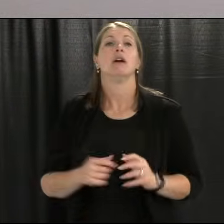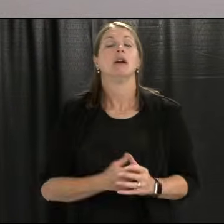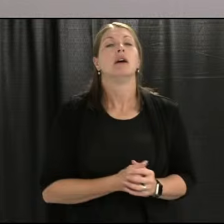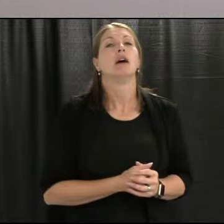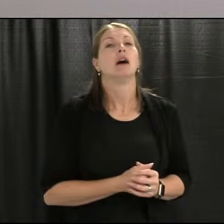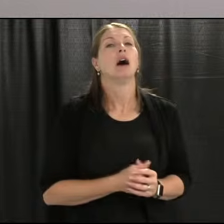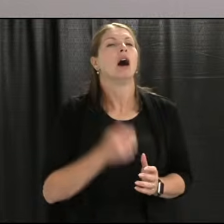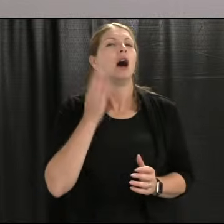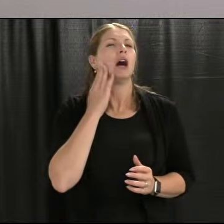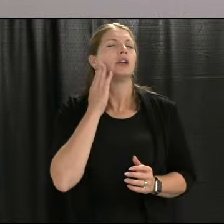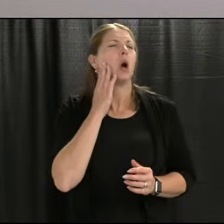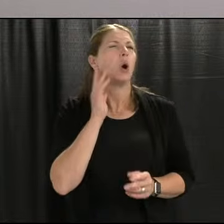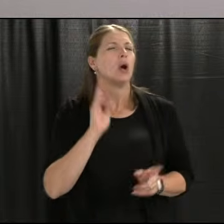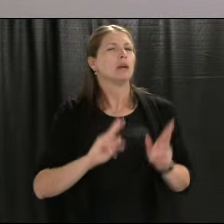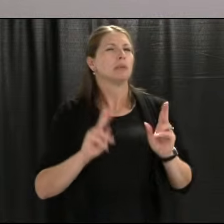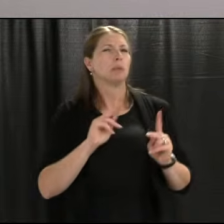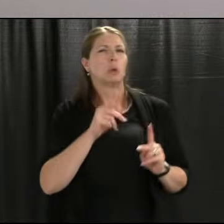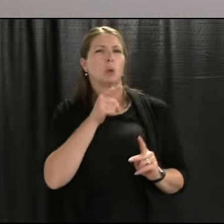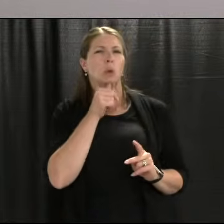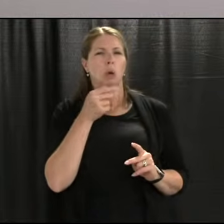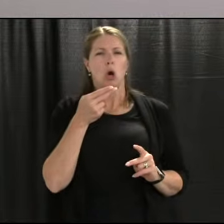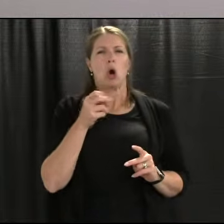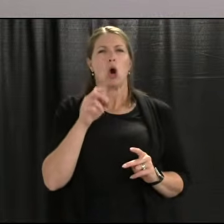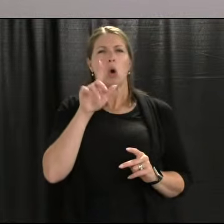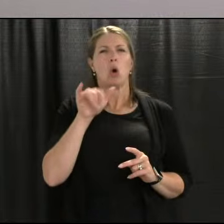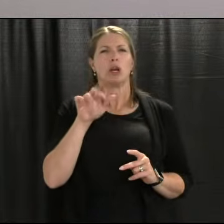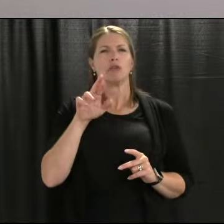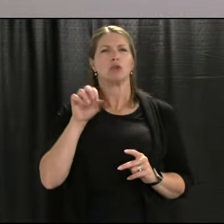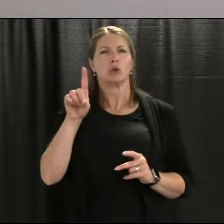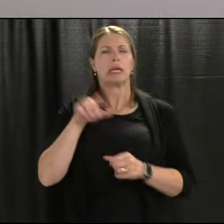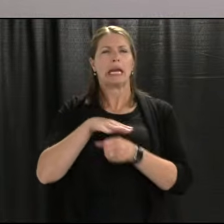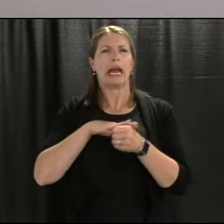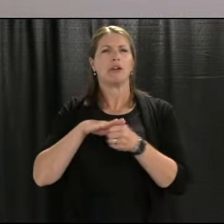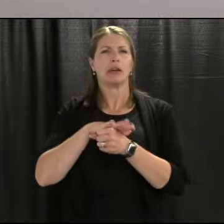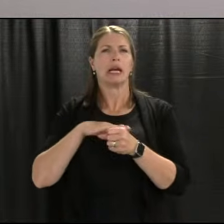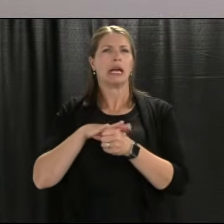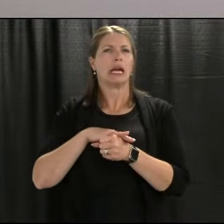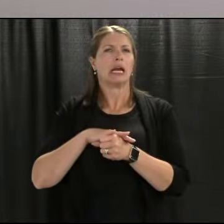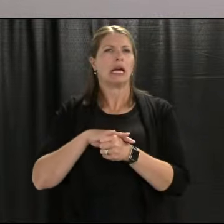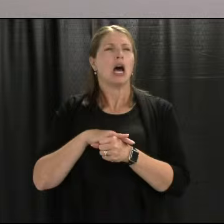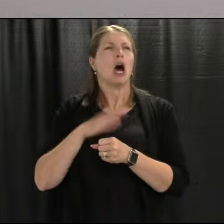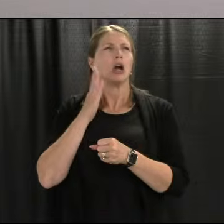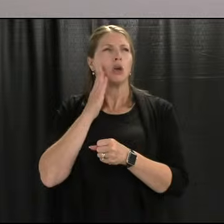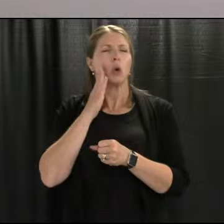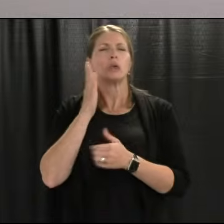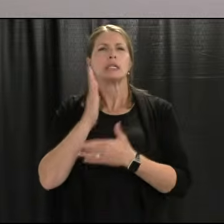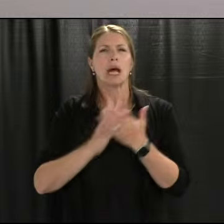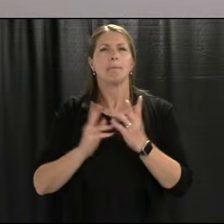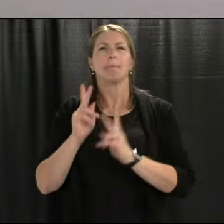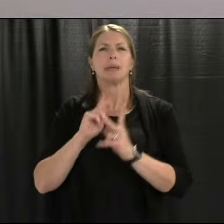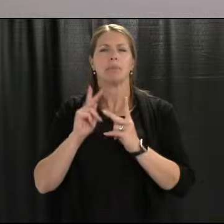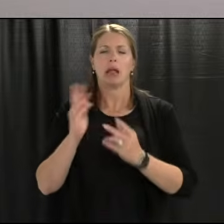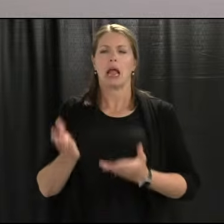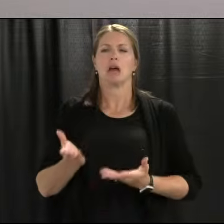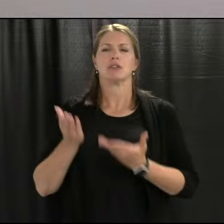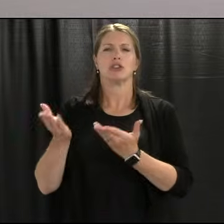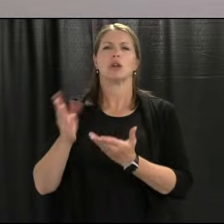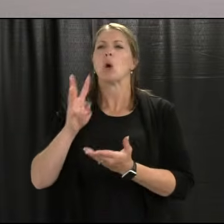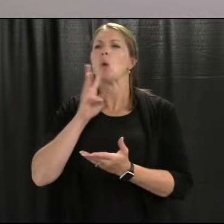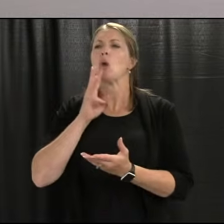water testing if they have been close, if they're on wells out that way. Is there any information you can provide about